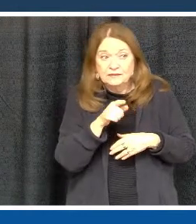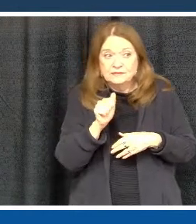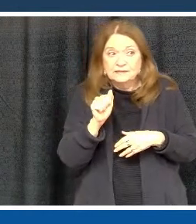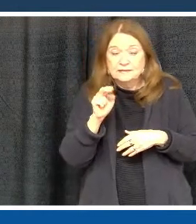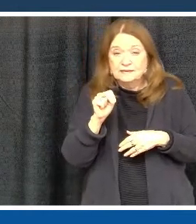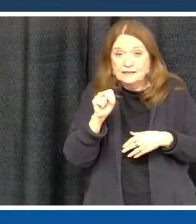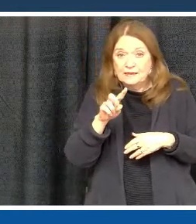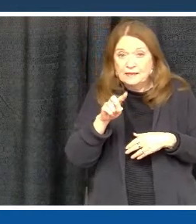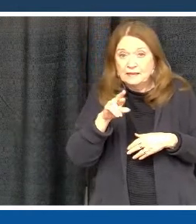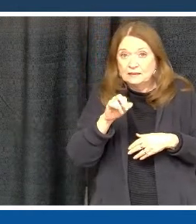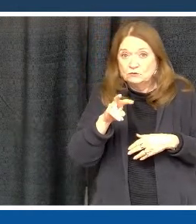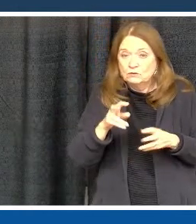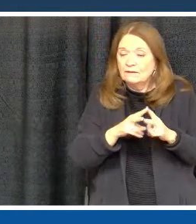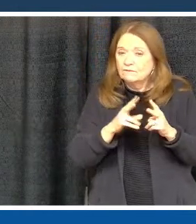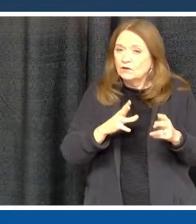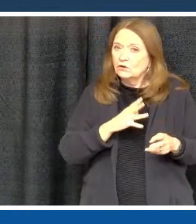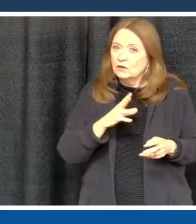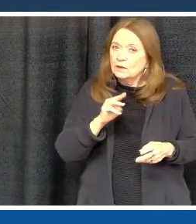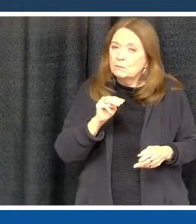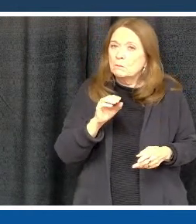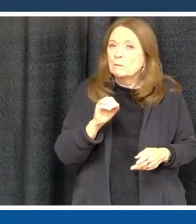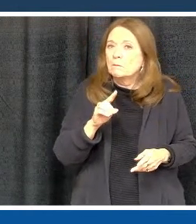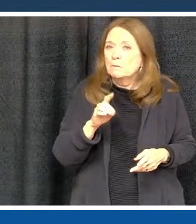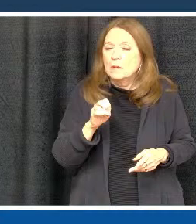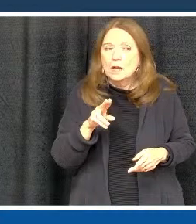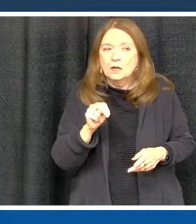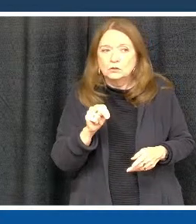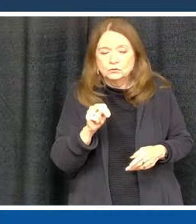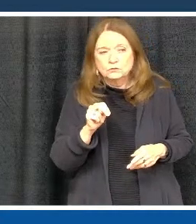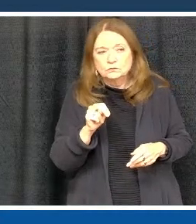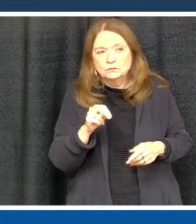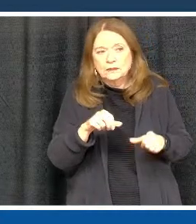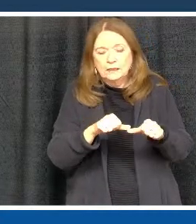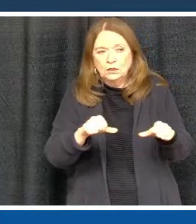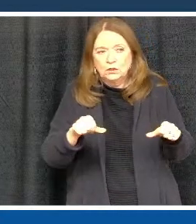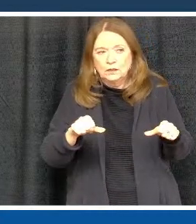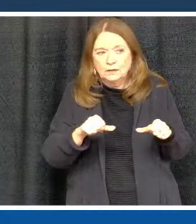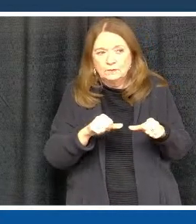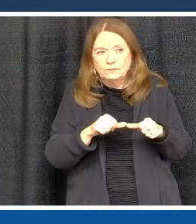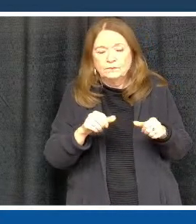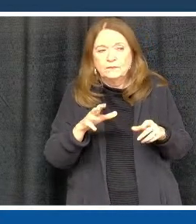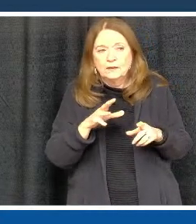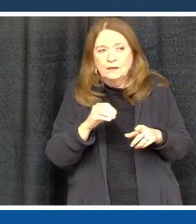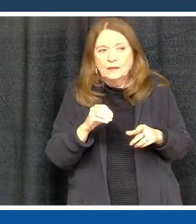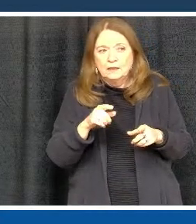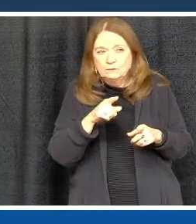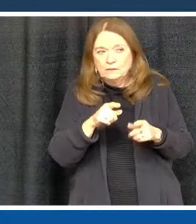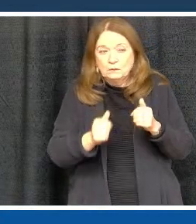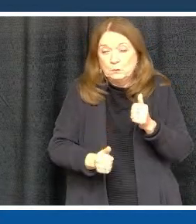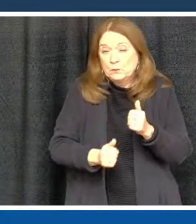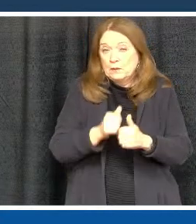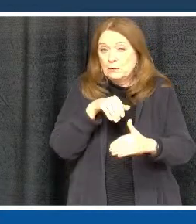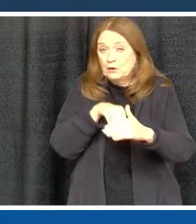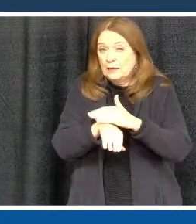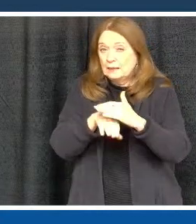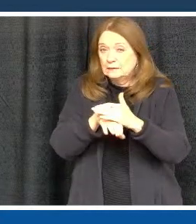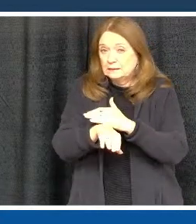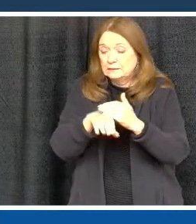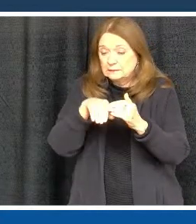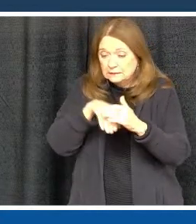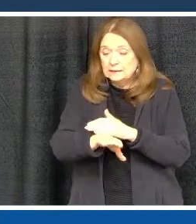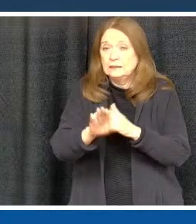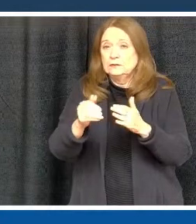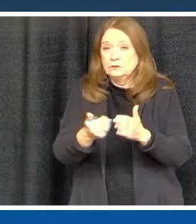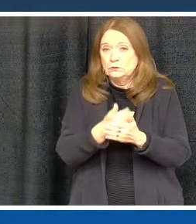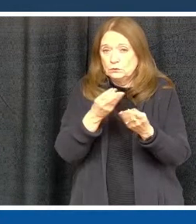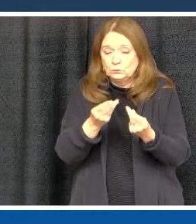a modern subdivision that was developed up at the north side of the property. This would be likely the primary access to the property.